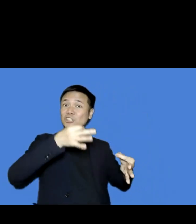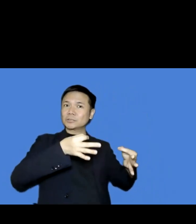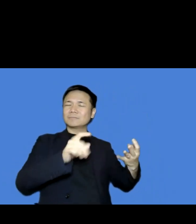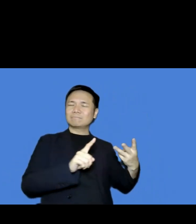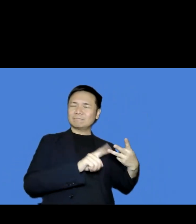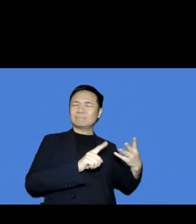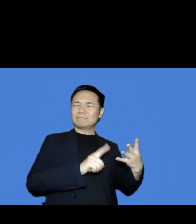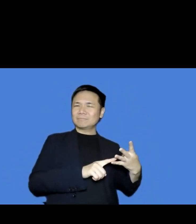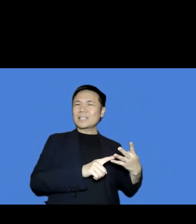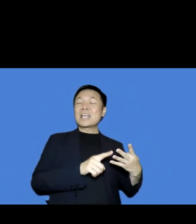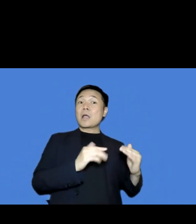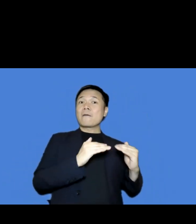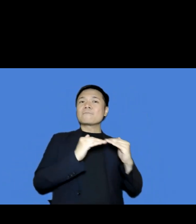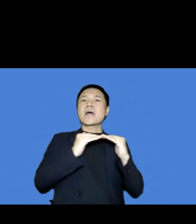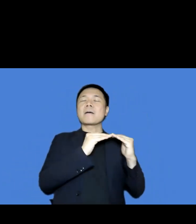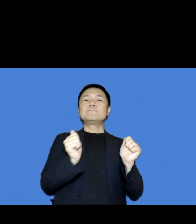equal participation,